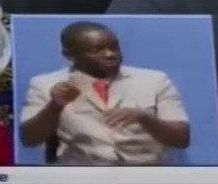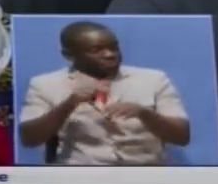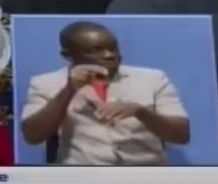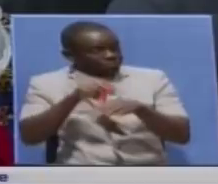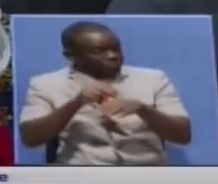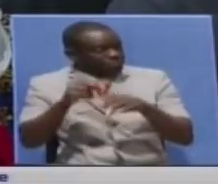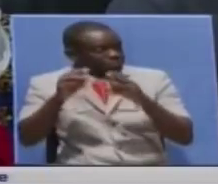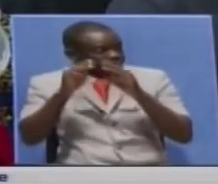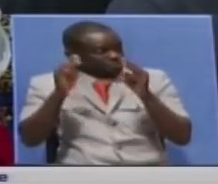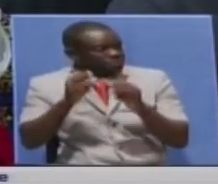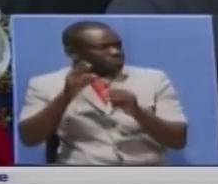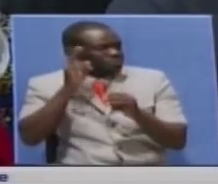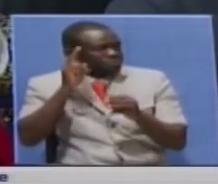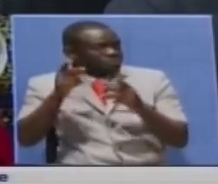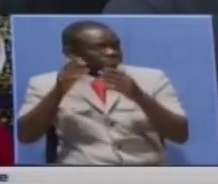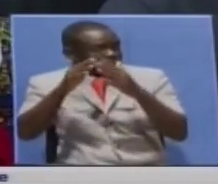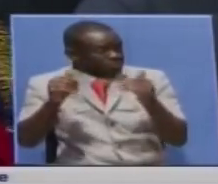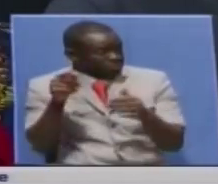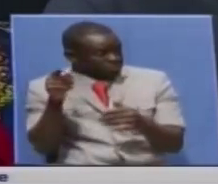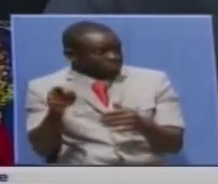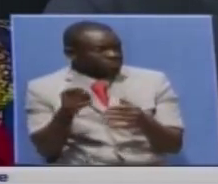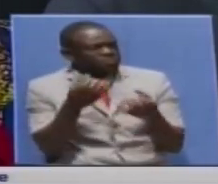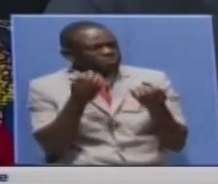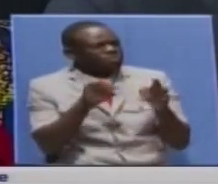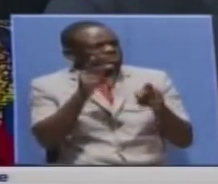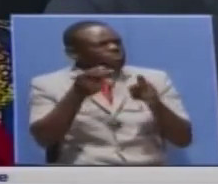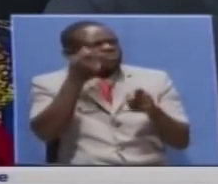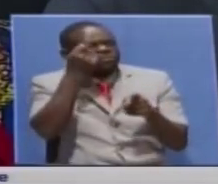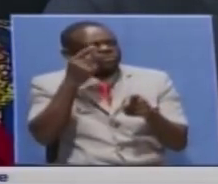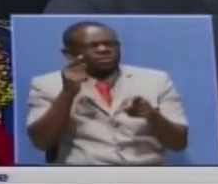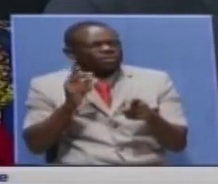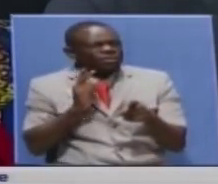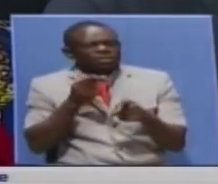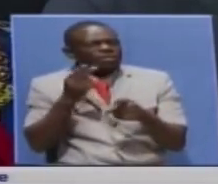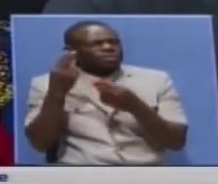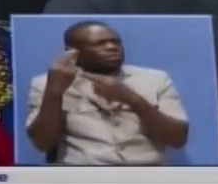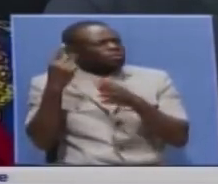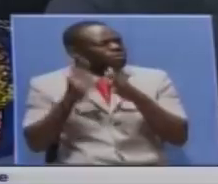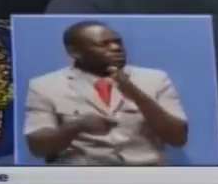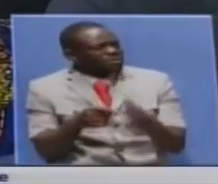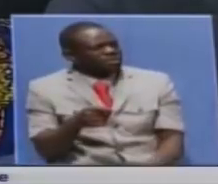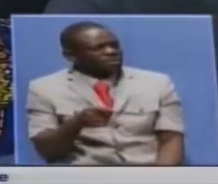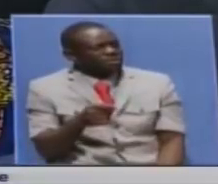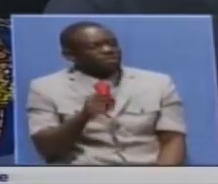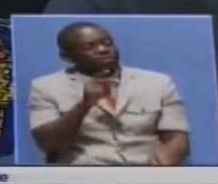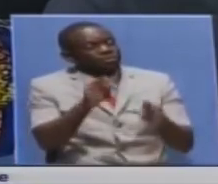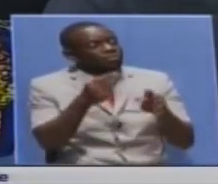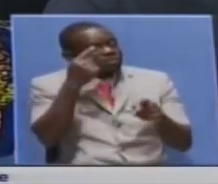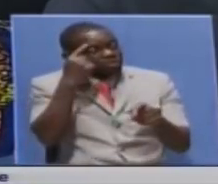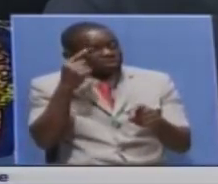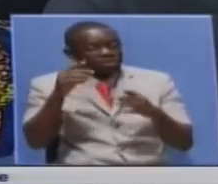said, don't know what we do. Yeah, because people think it's a place for tourists.